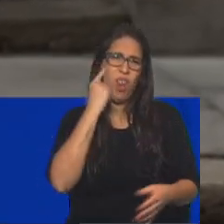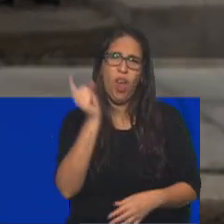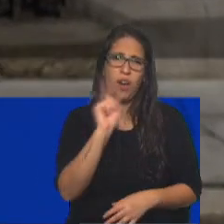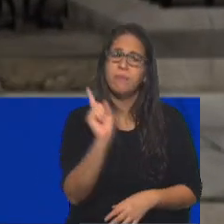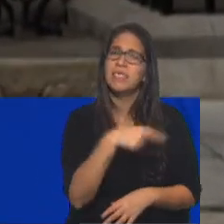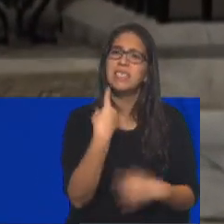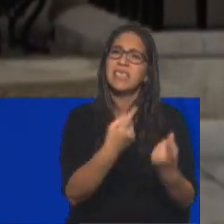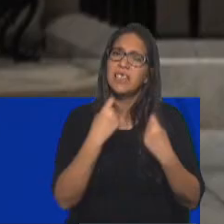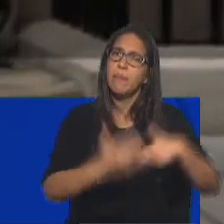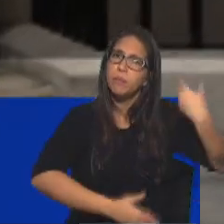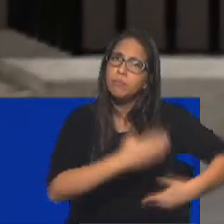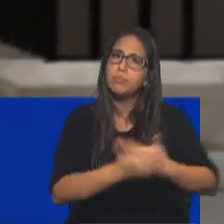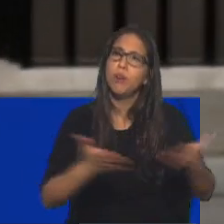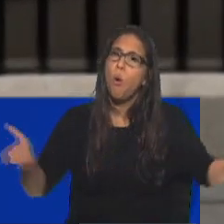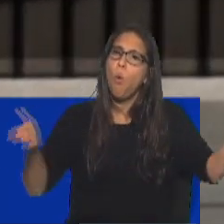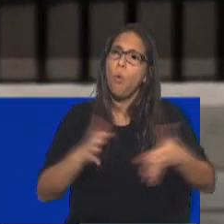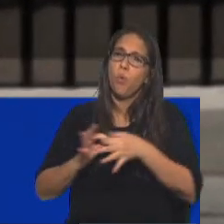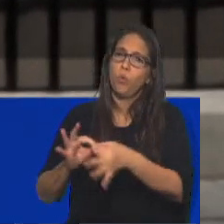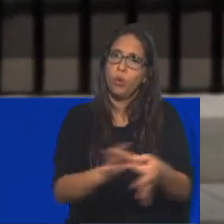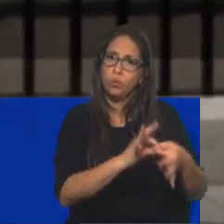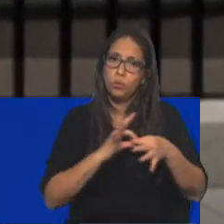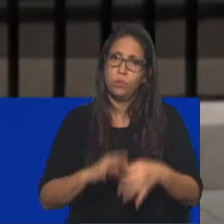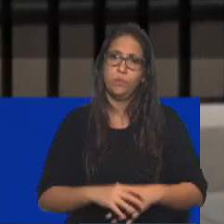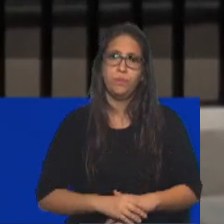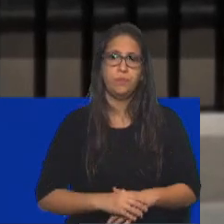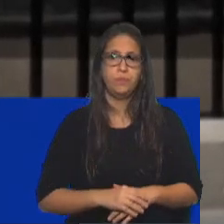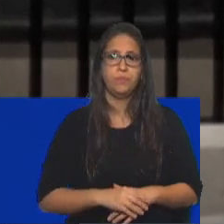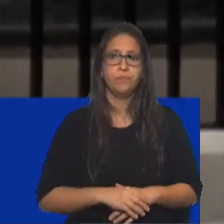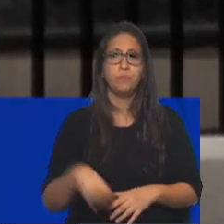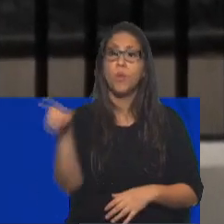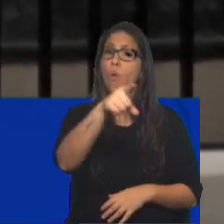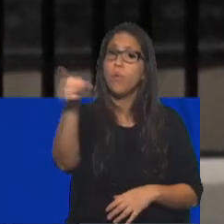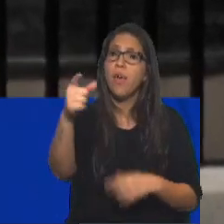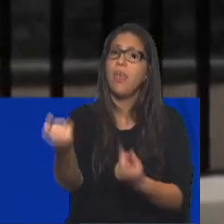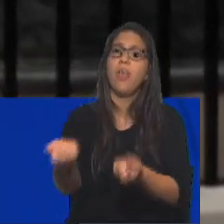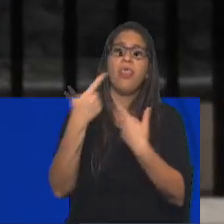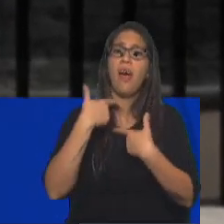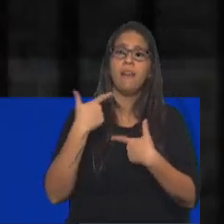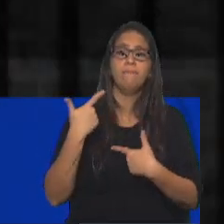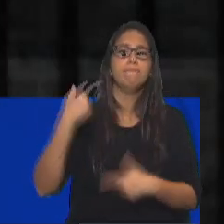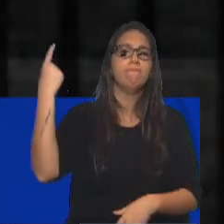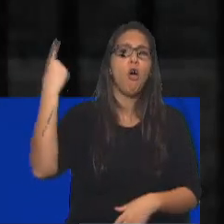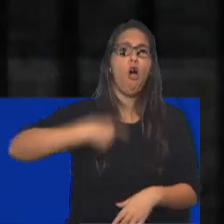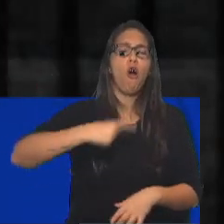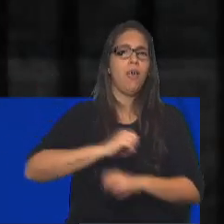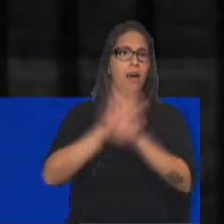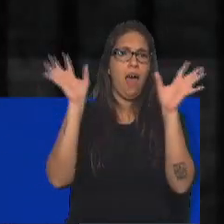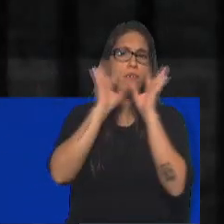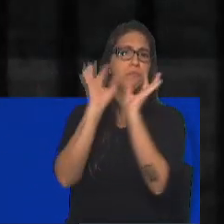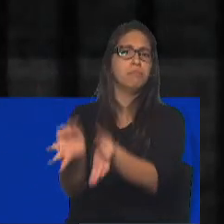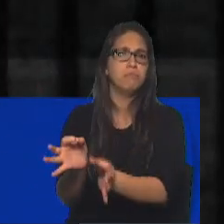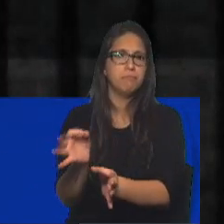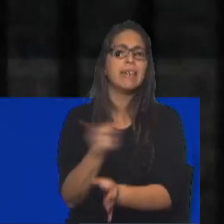to move forward together. You have given us a clear mandate, and we will use it to deliver